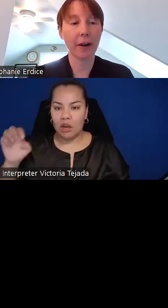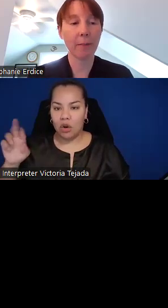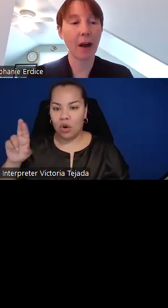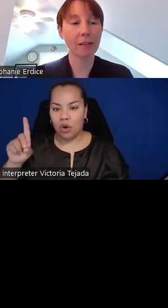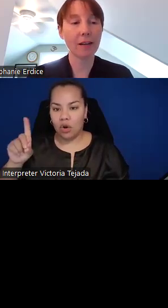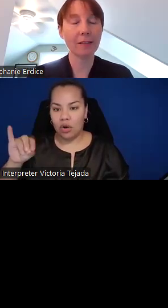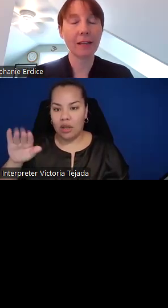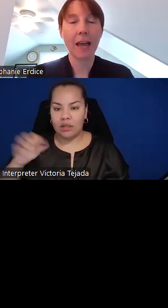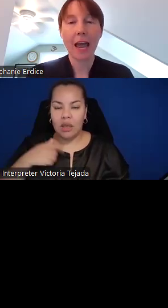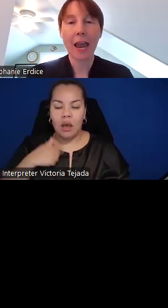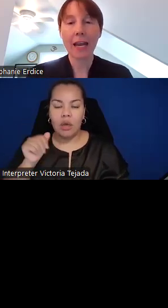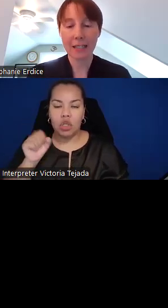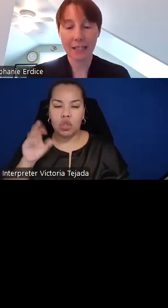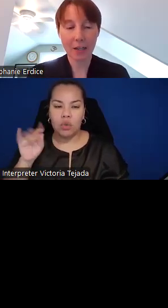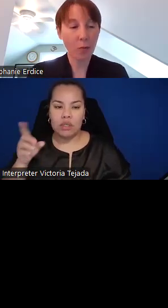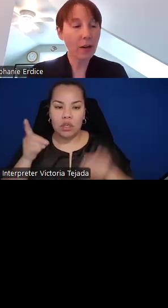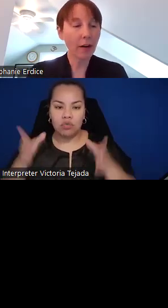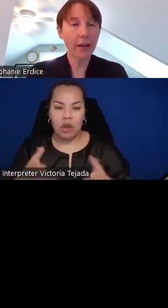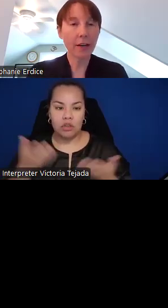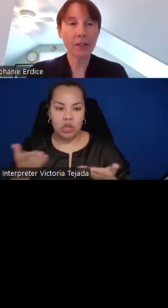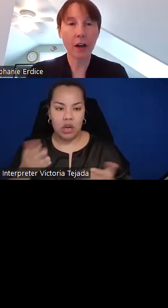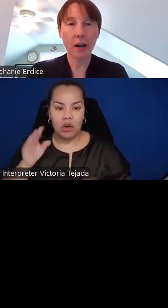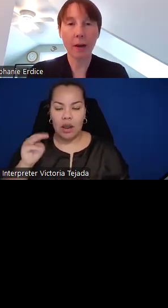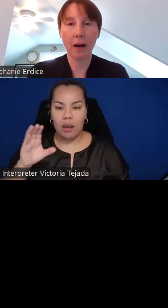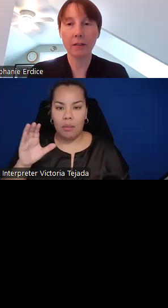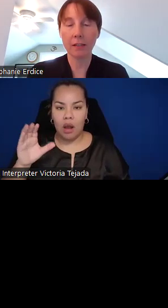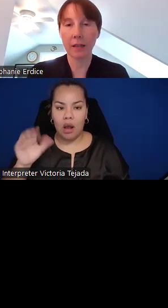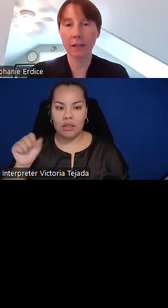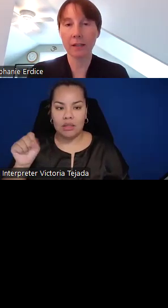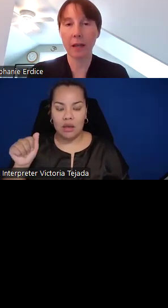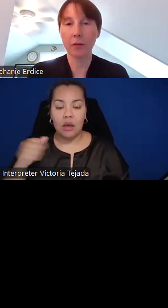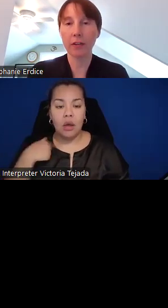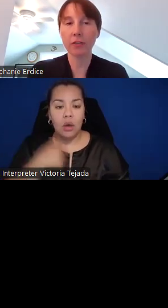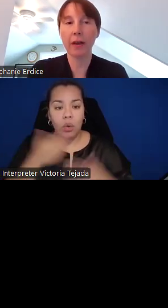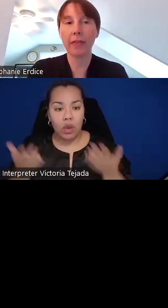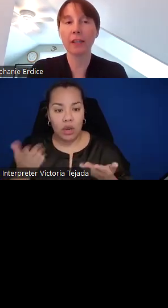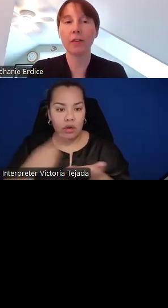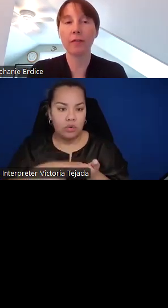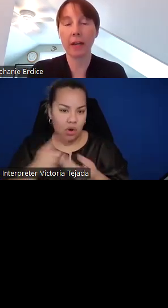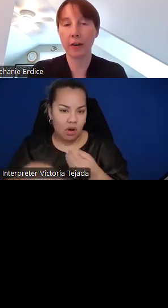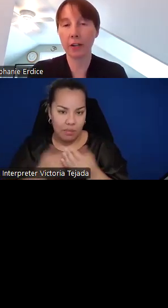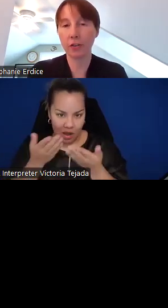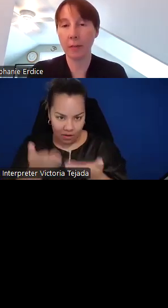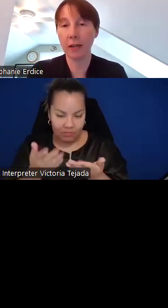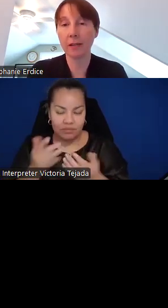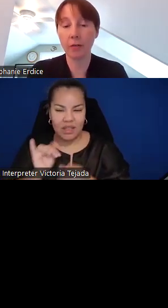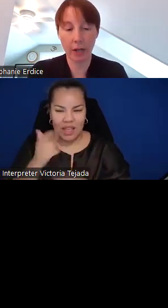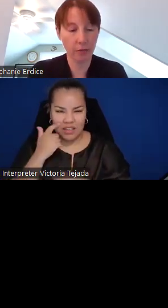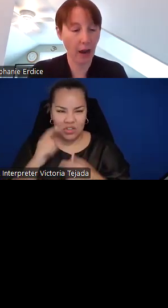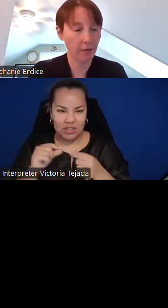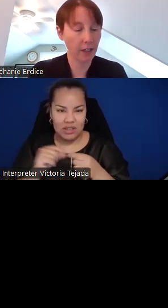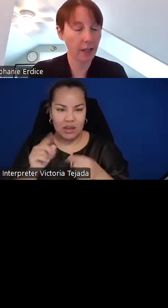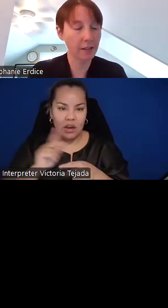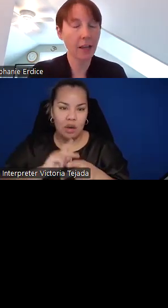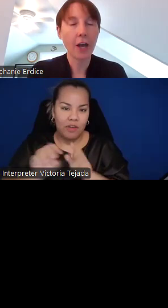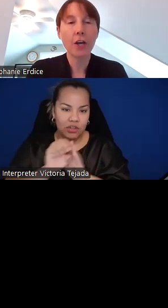Director here at MCASA. And we are here to talk about, like Alyssa said, professional ethics, vicarious trauma, and self-care